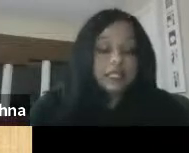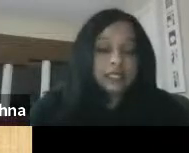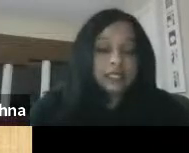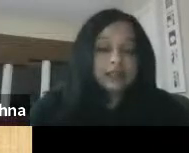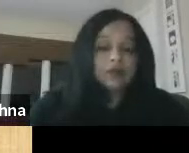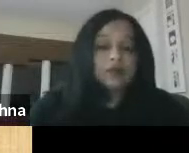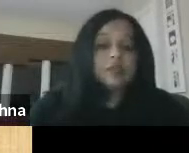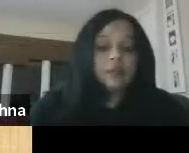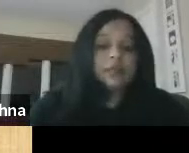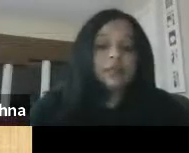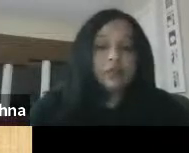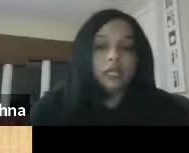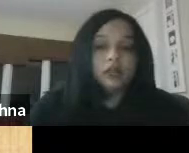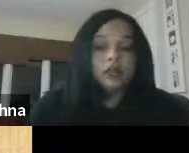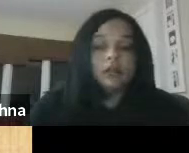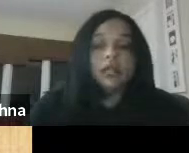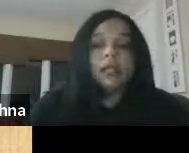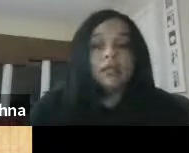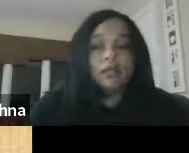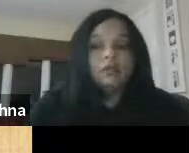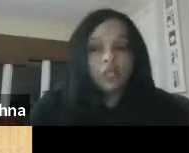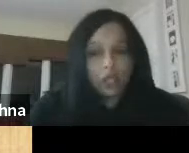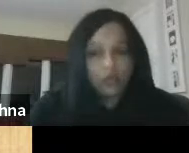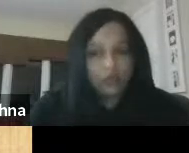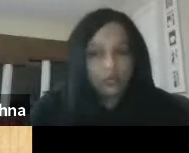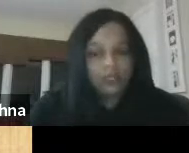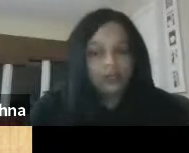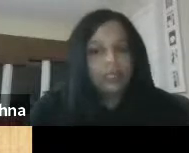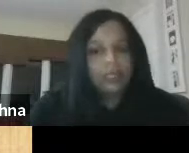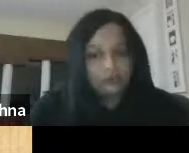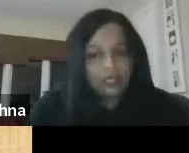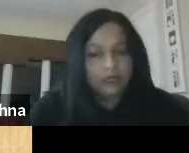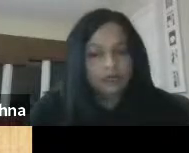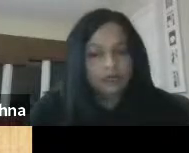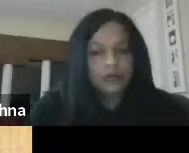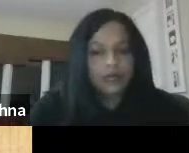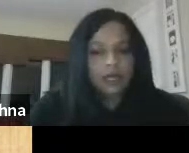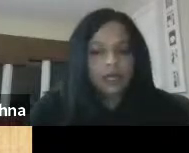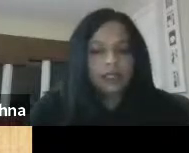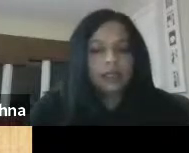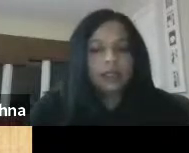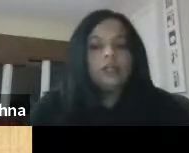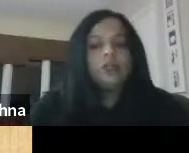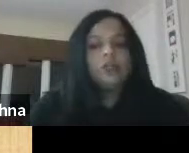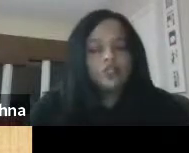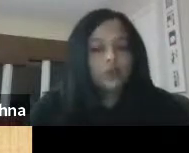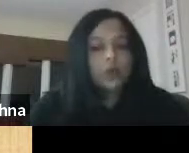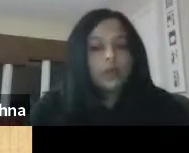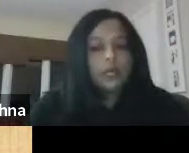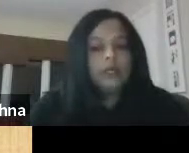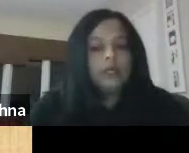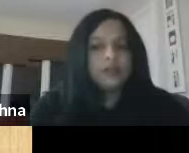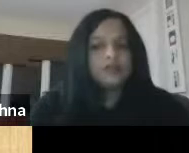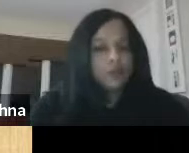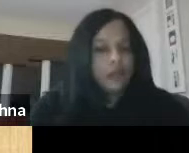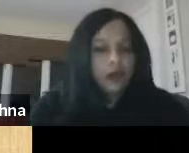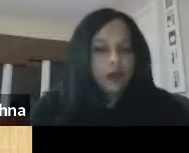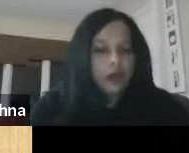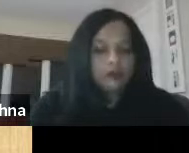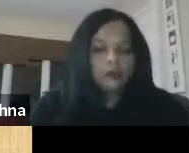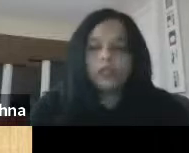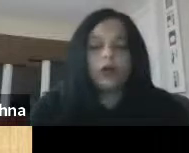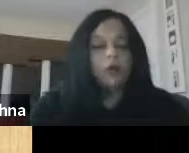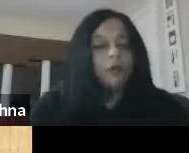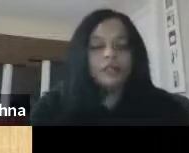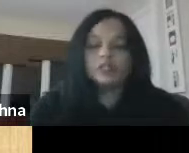that you see or something that you hear, and then you encode it. You make it meaningful in your mind. You store it. And then there's